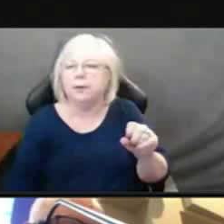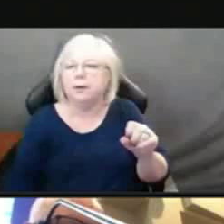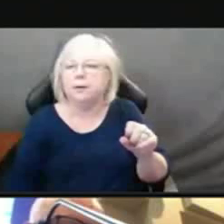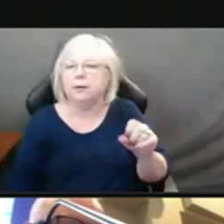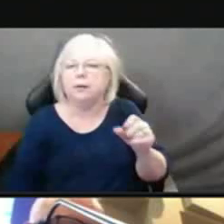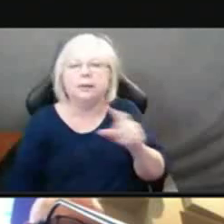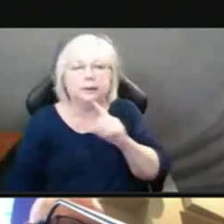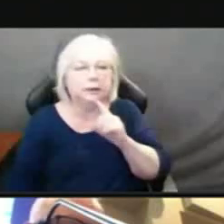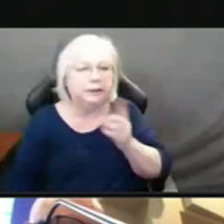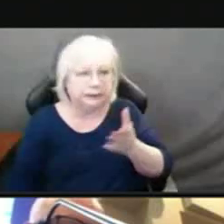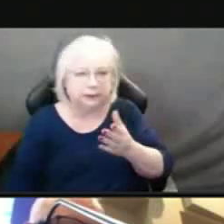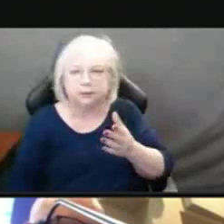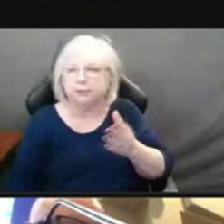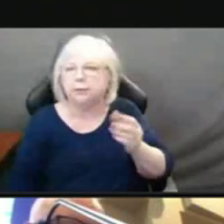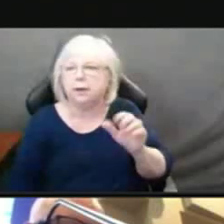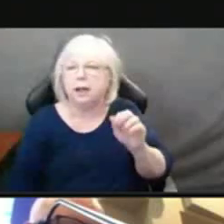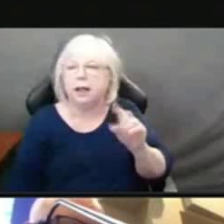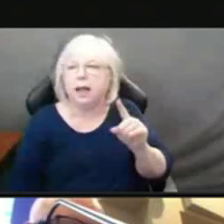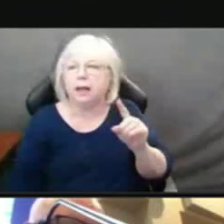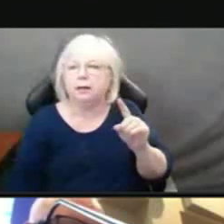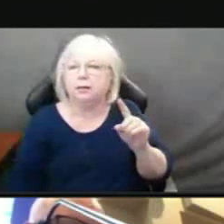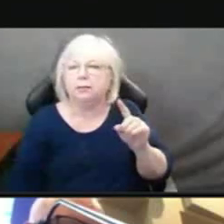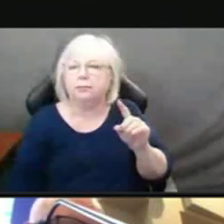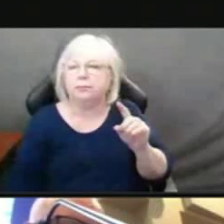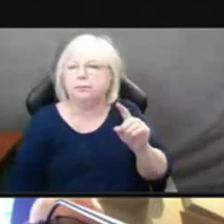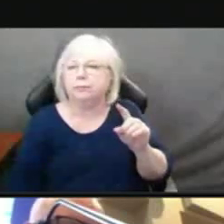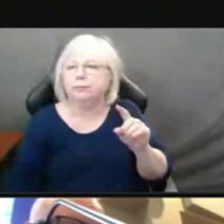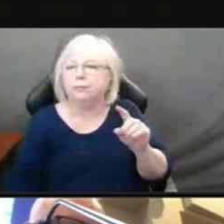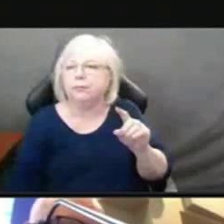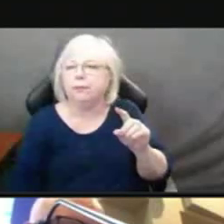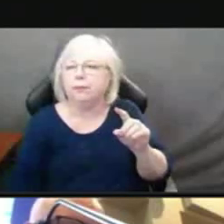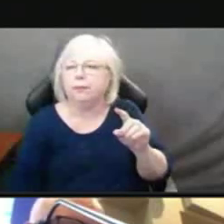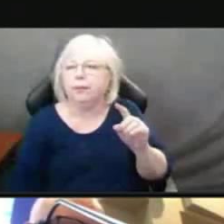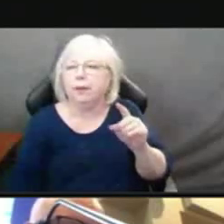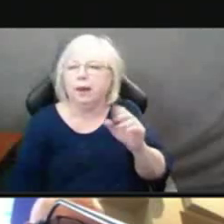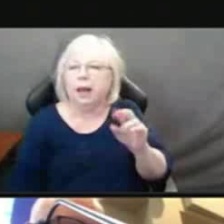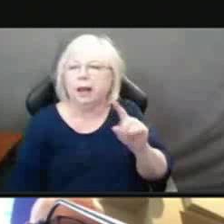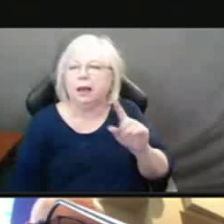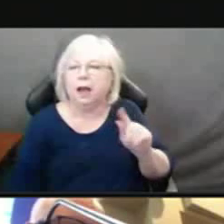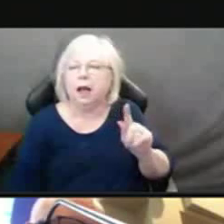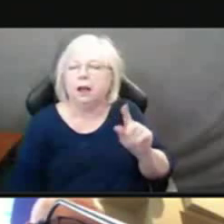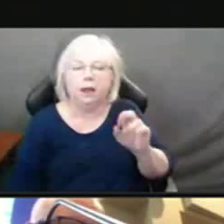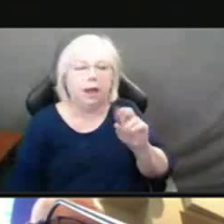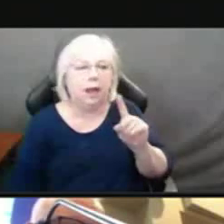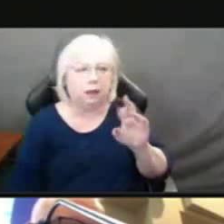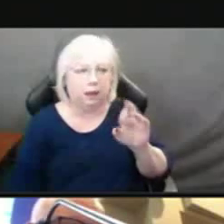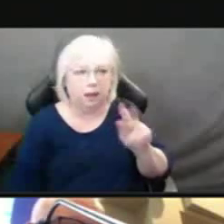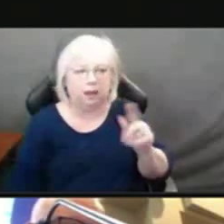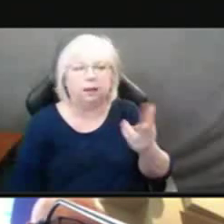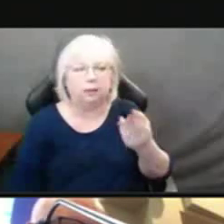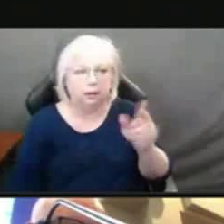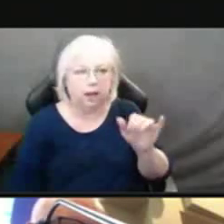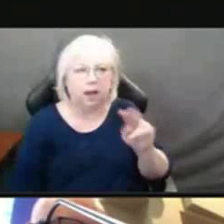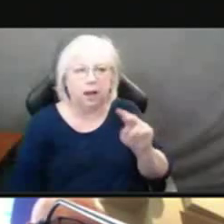He's here. Director Adcock, present, Vice Mayor Hines, Present. Mayor Scott. Present.